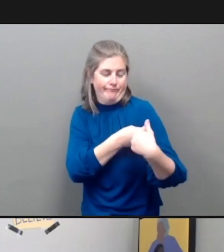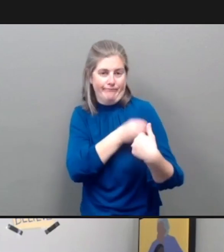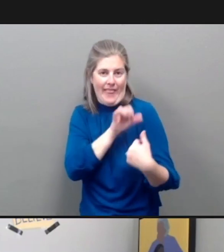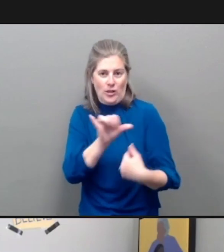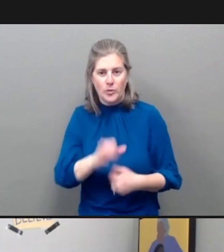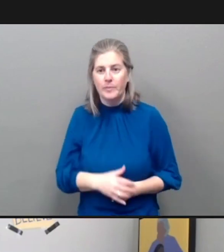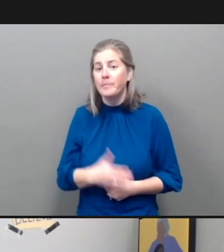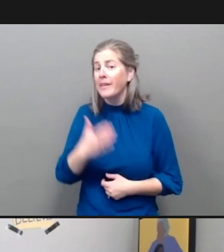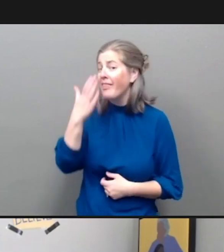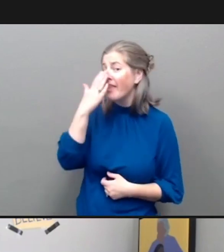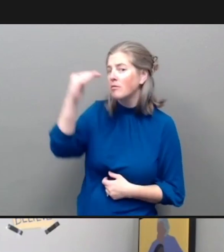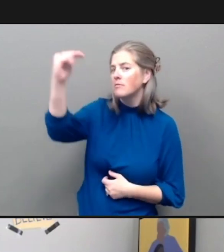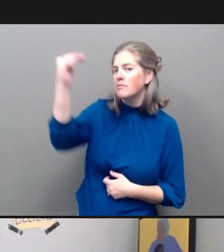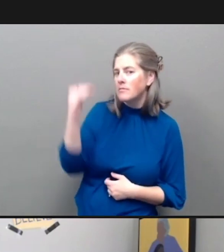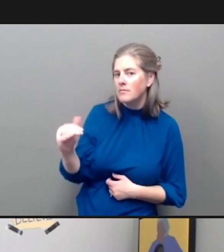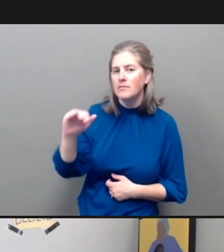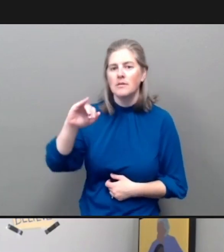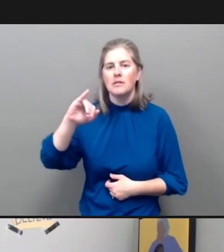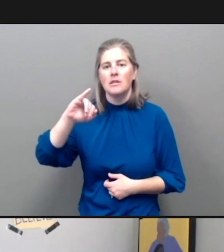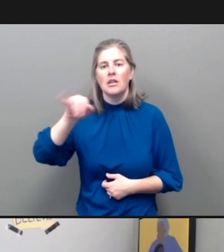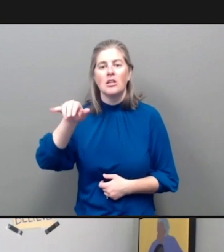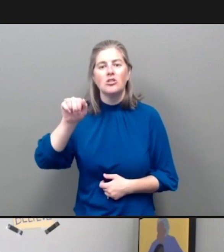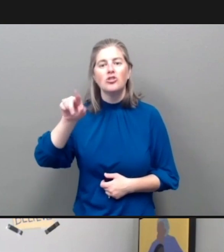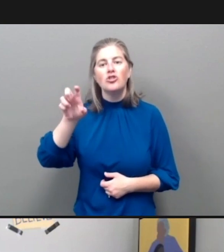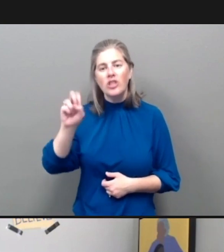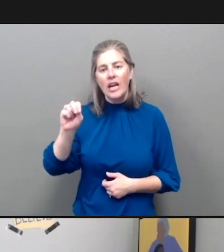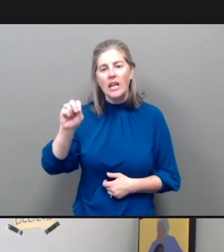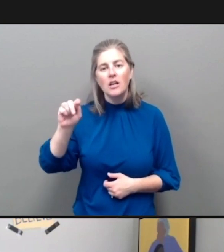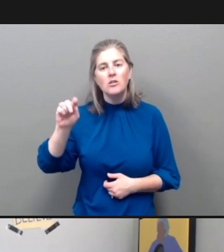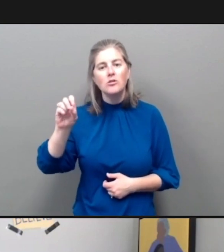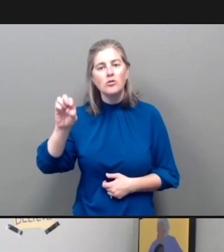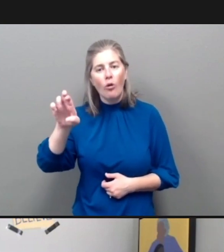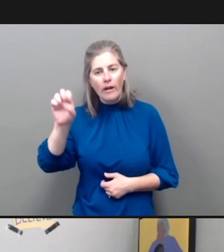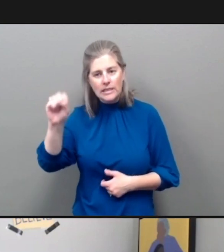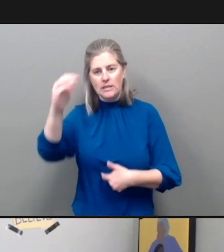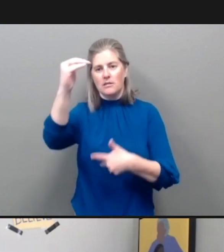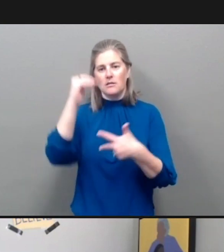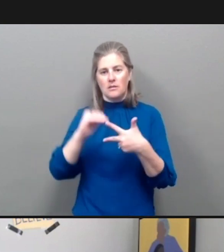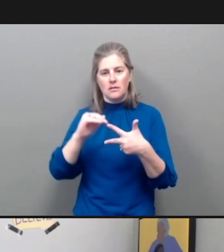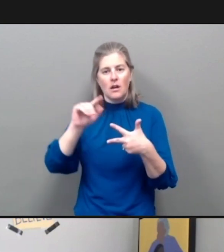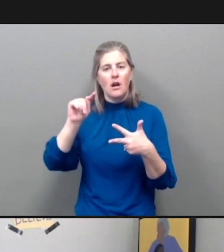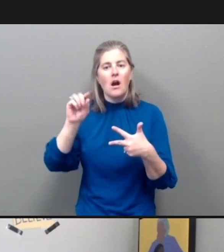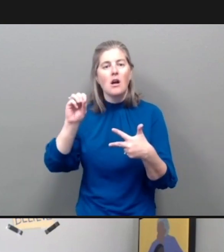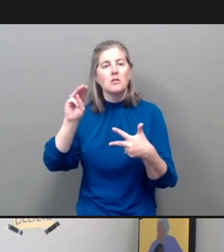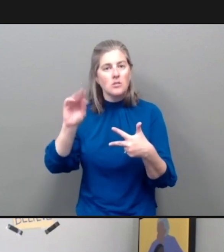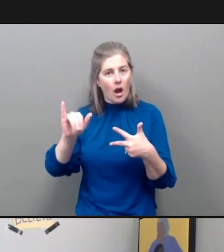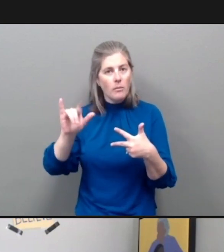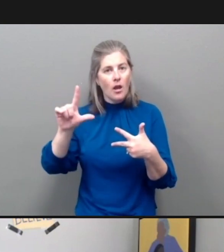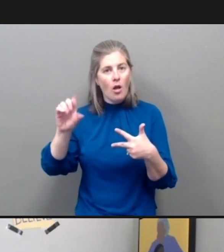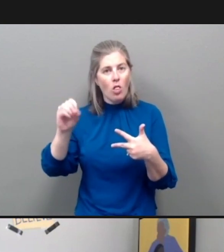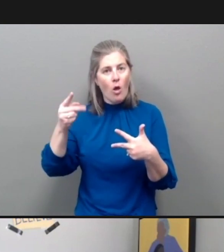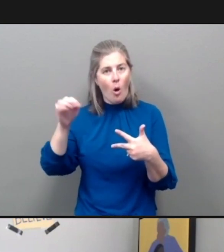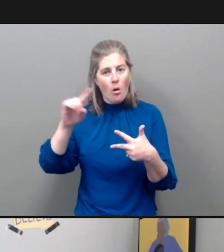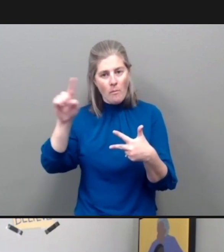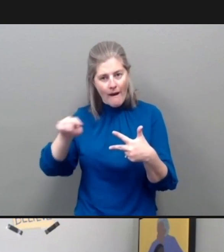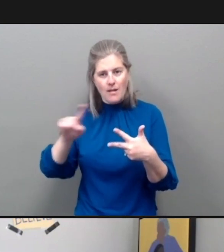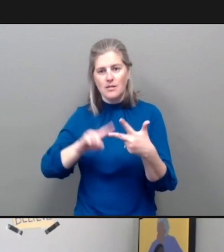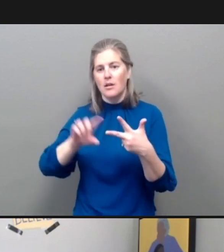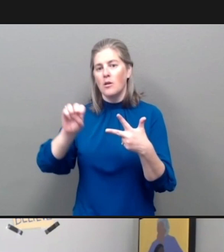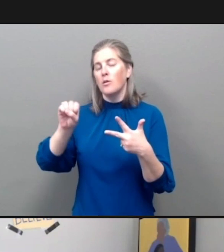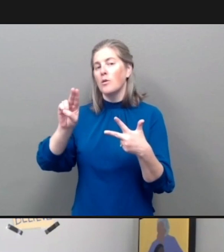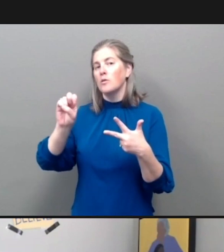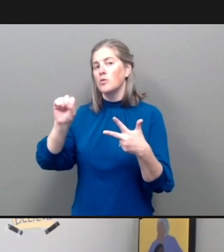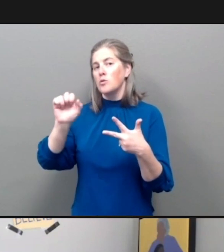Thanks all. Next, we'll turn to Jaden Torres, followed by Tommy Lopez, followed by Susan Montoya Bryan. Jaden, you are